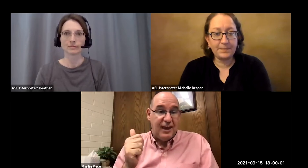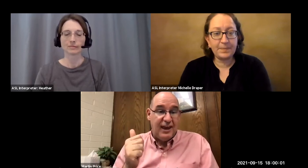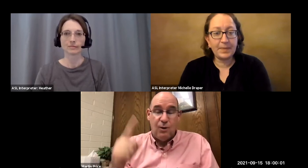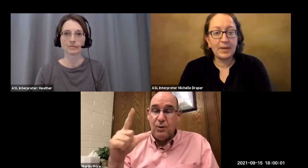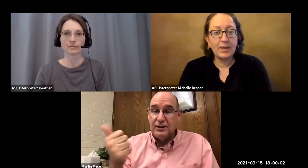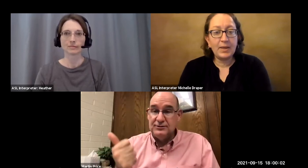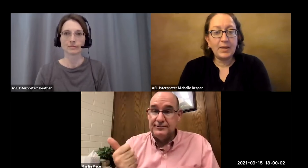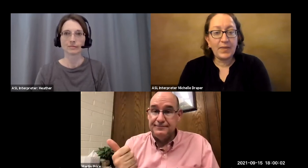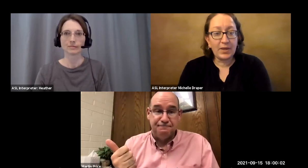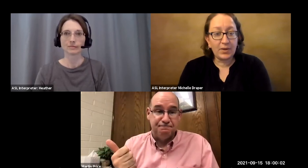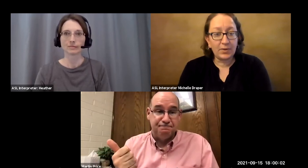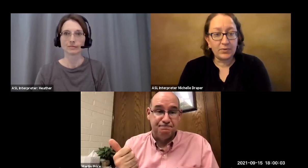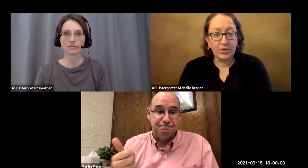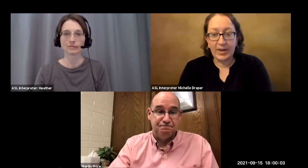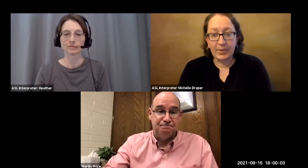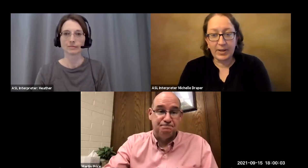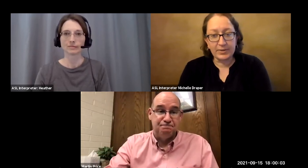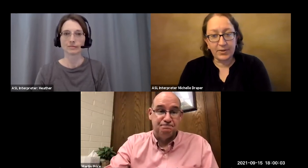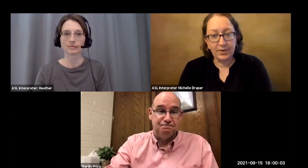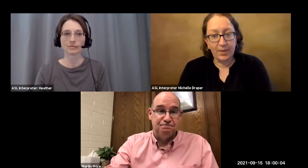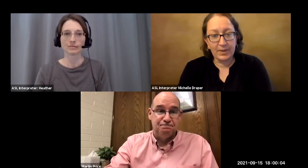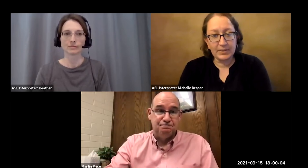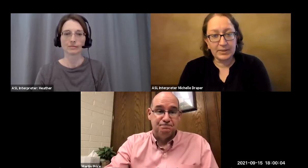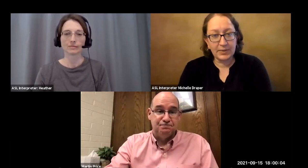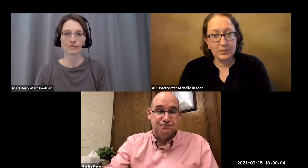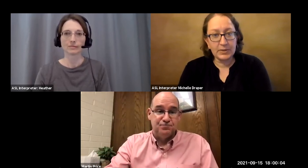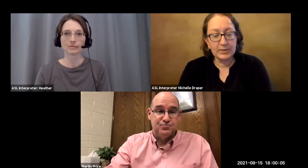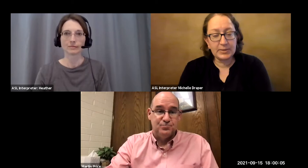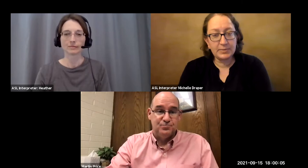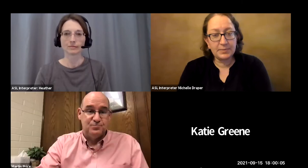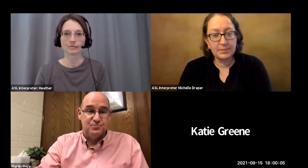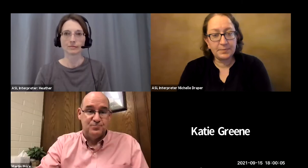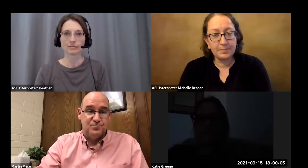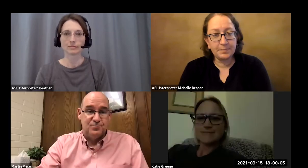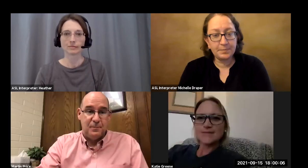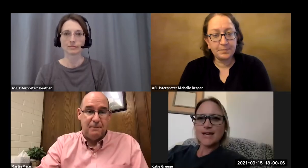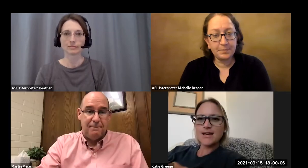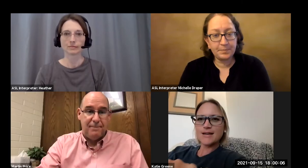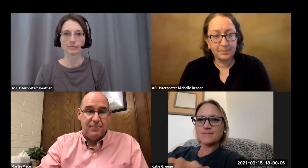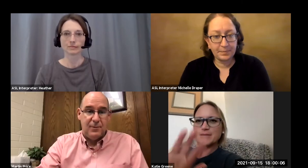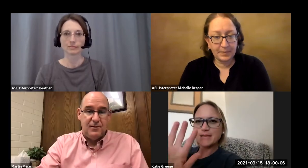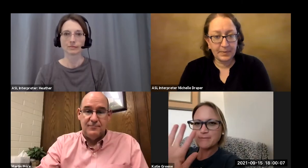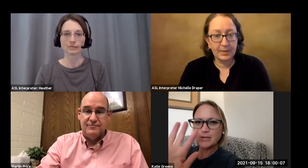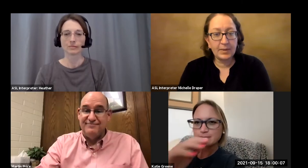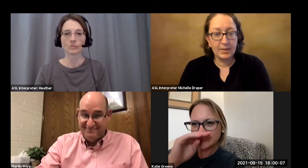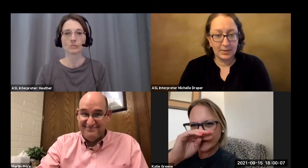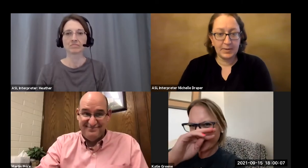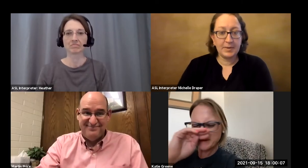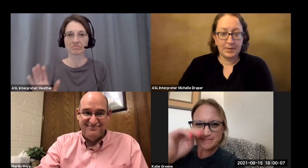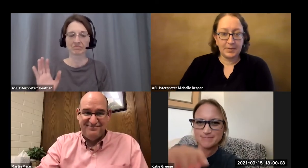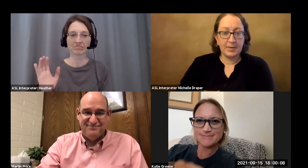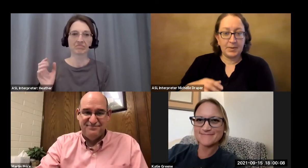know. Thank you, Joe. Anyone else? Other comments, announcements?